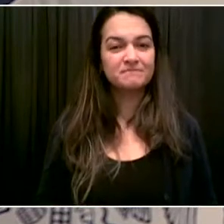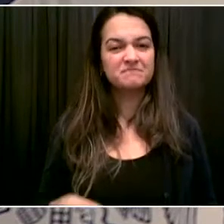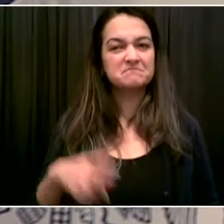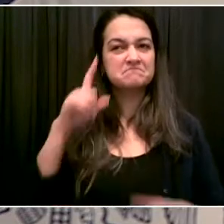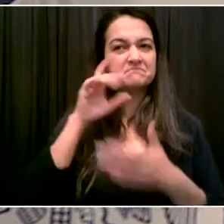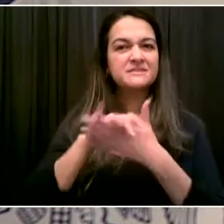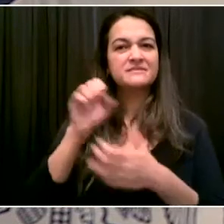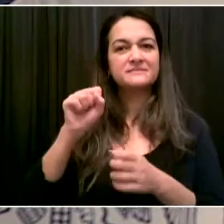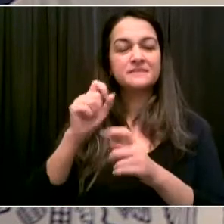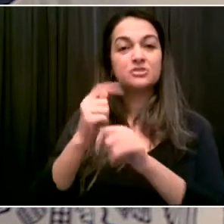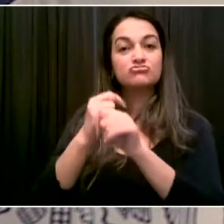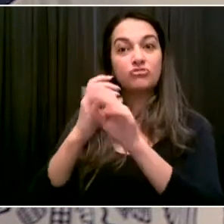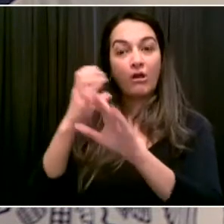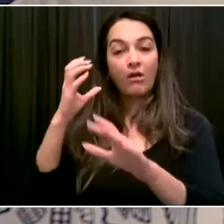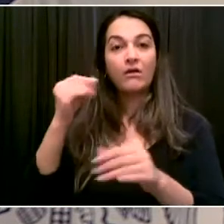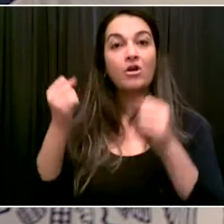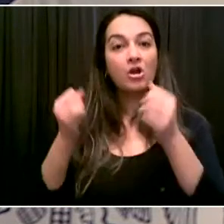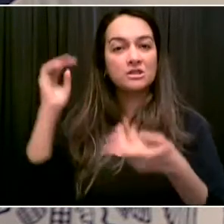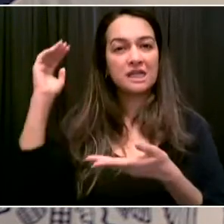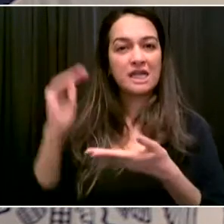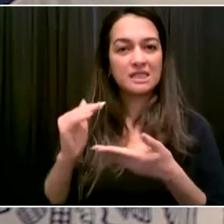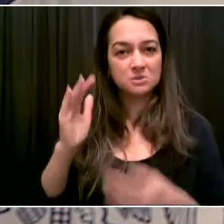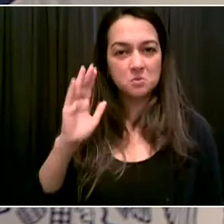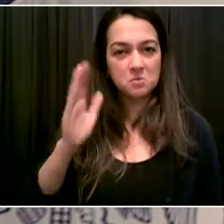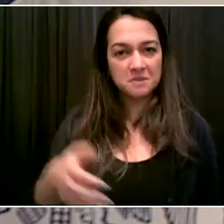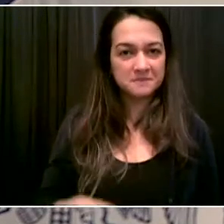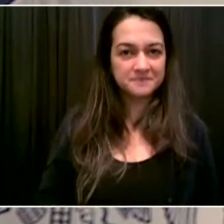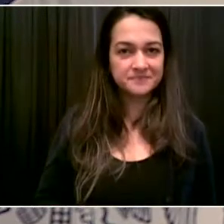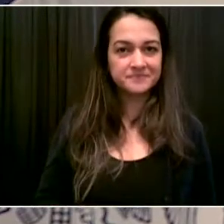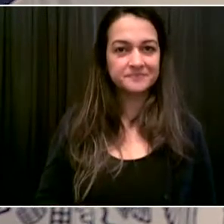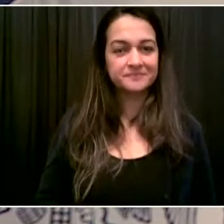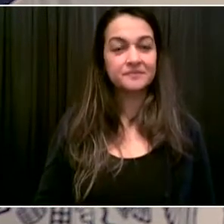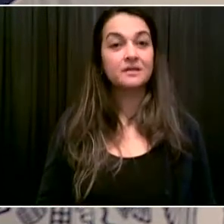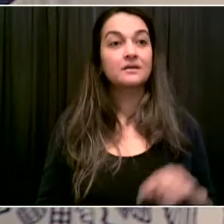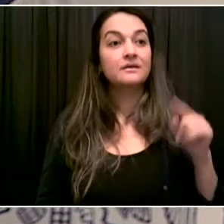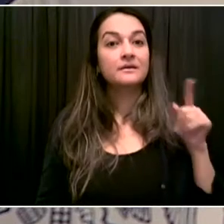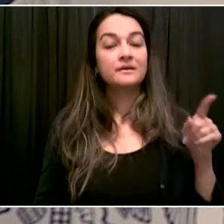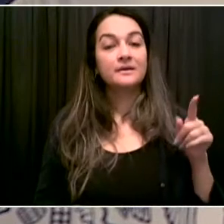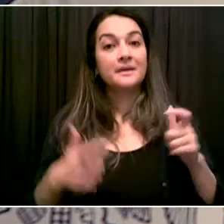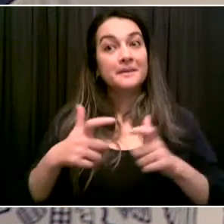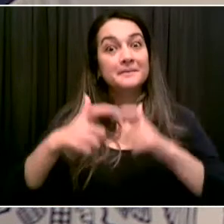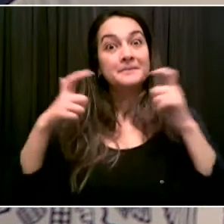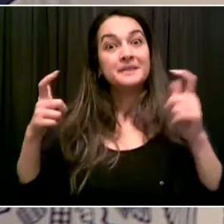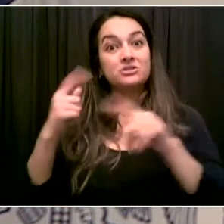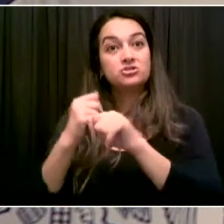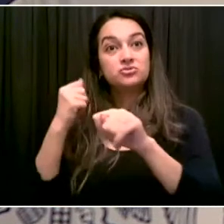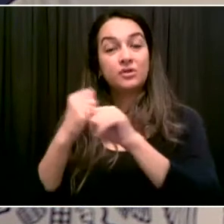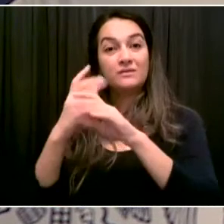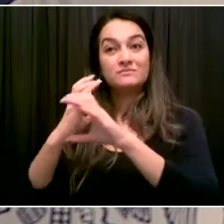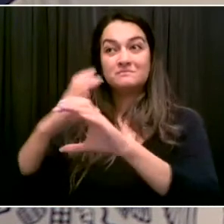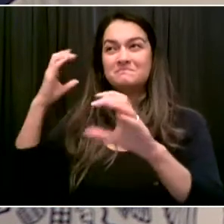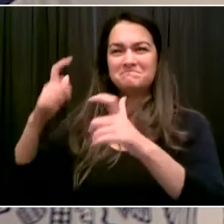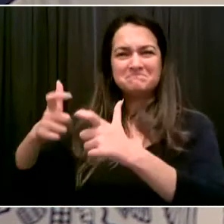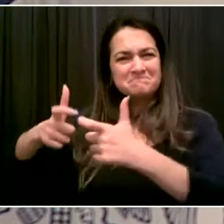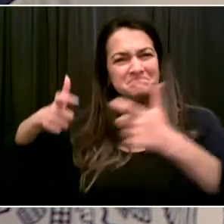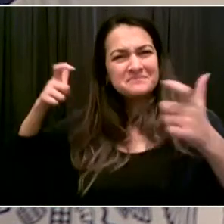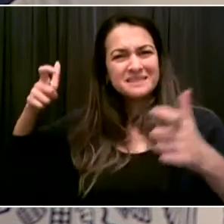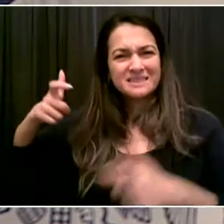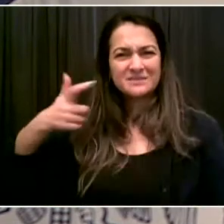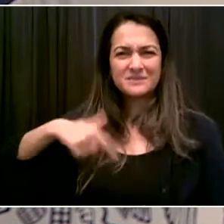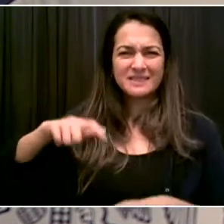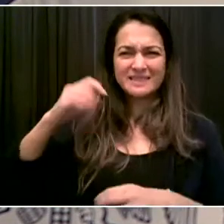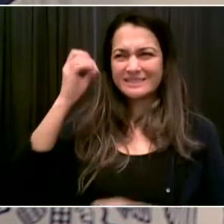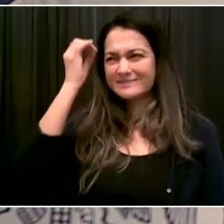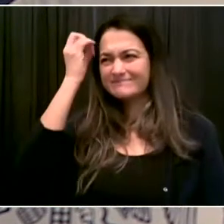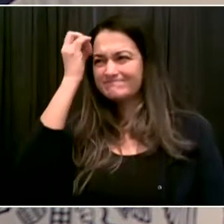about the freight side of the equation, we're now walking down that road, and we've started to do some of the pieces we need to do on the rail piece in particular. More is going to be